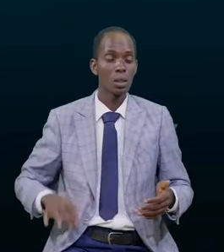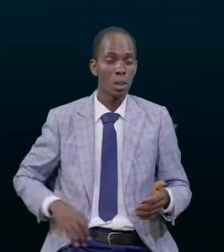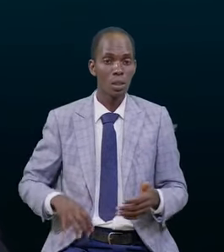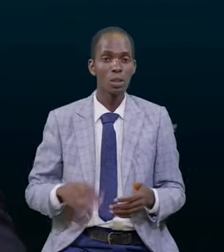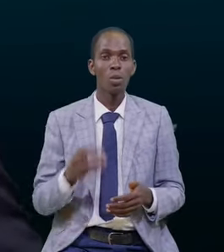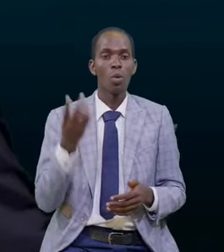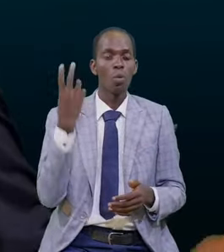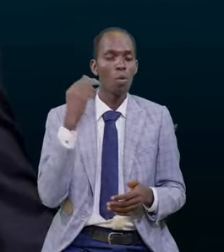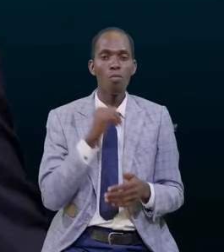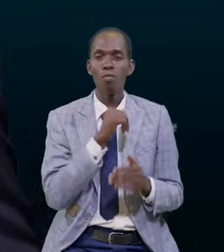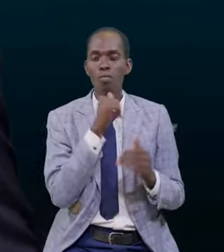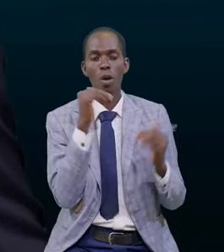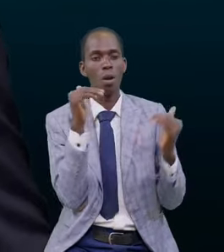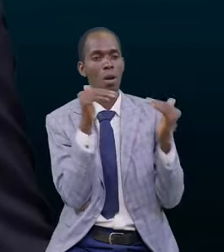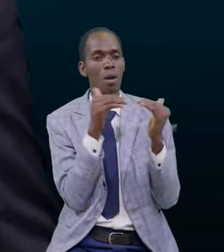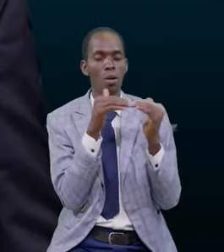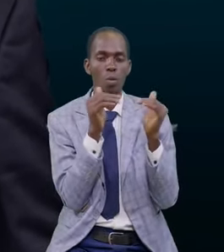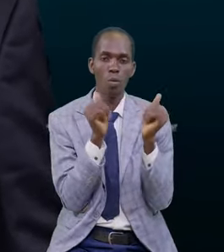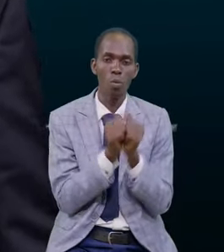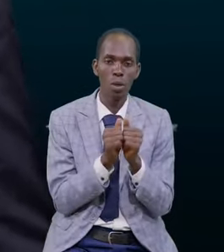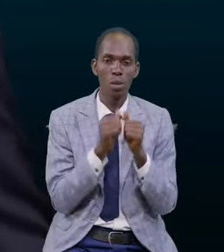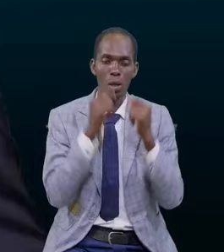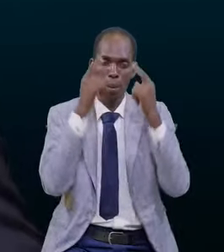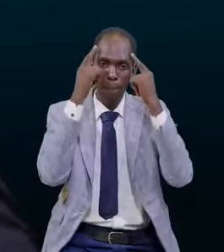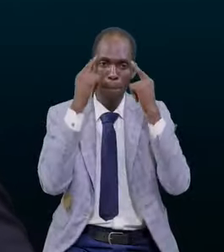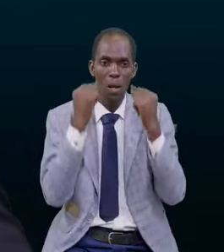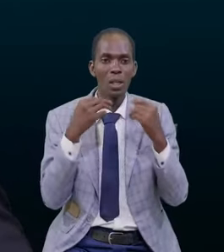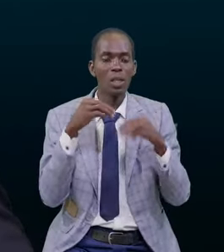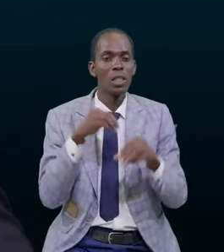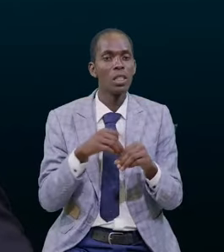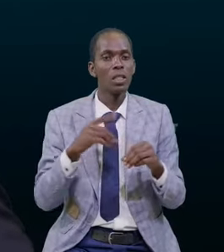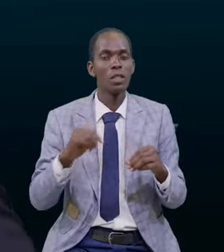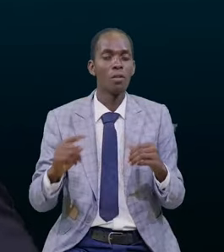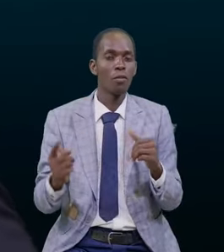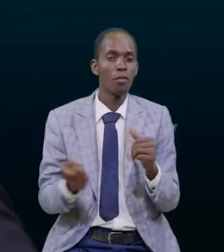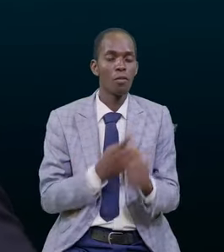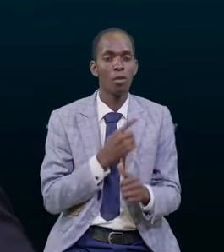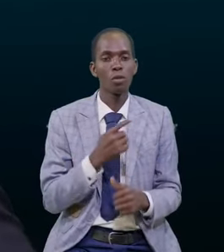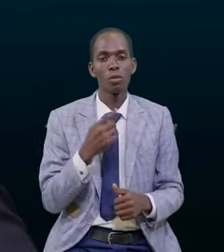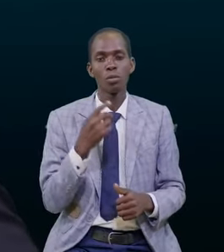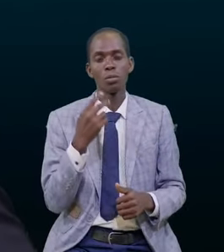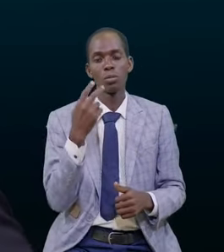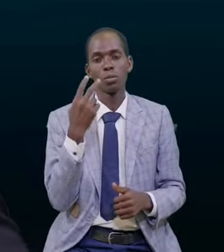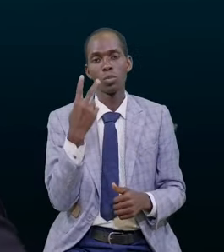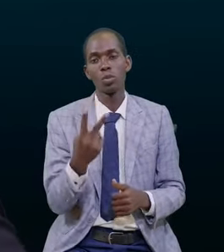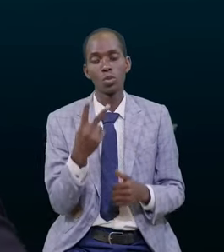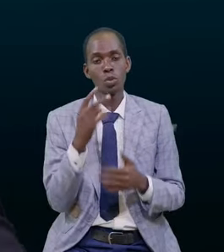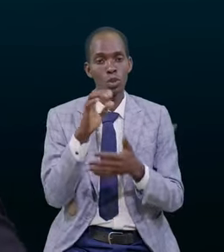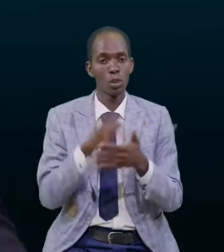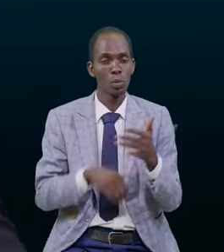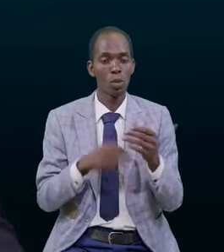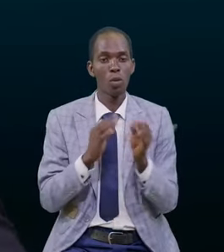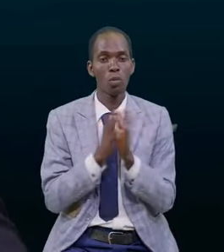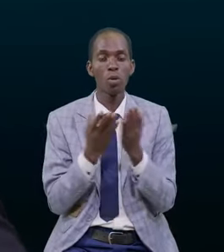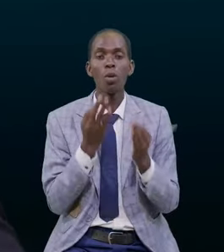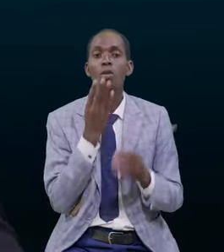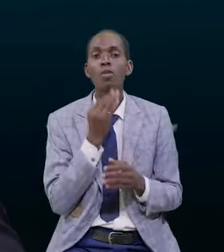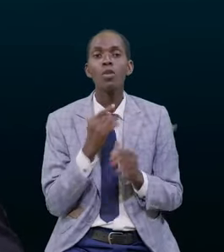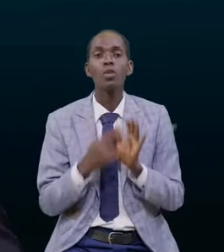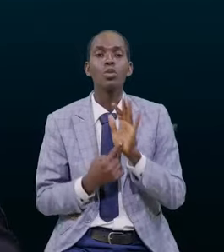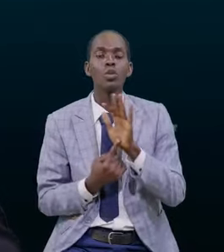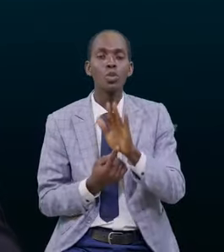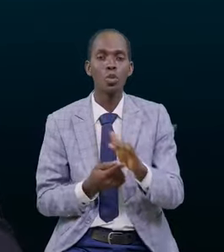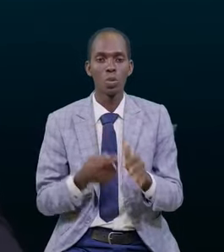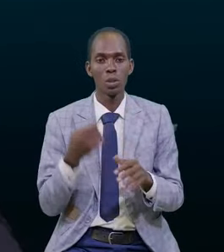things now this first three chapters of Hebrews clearly reveal the exalted dignity and